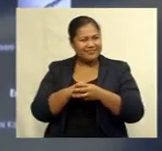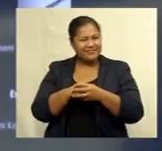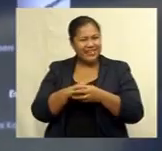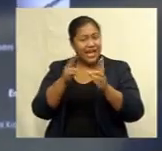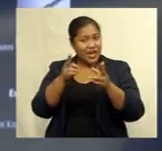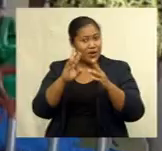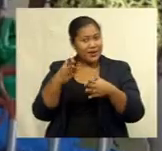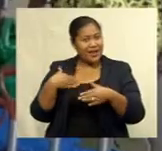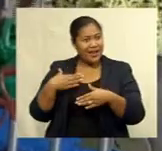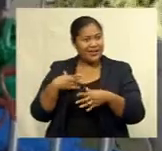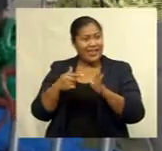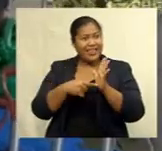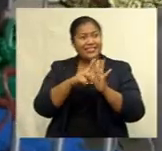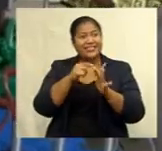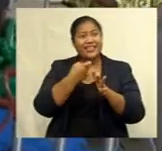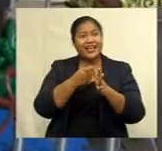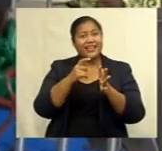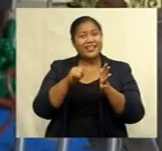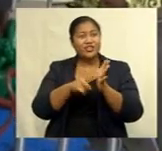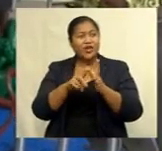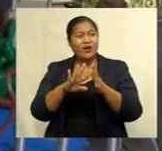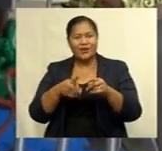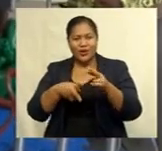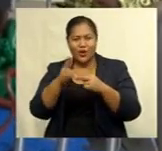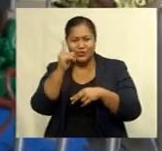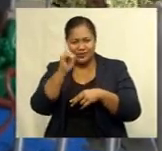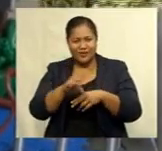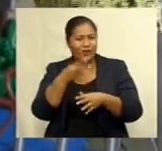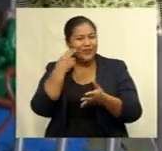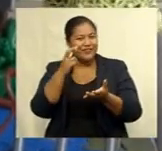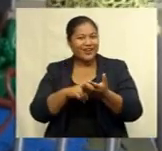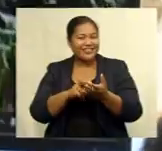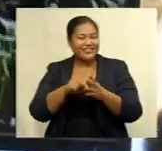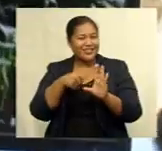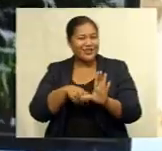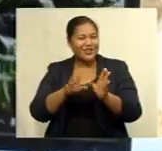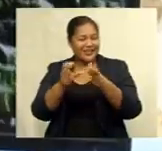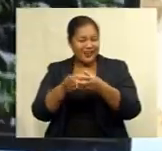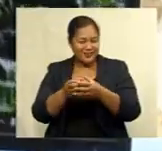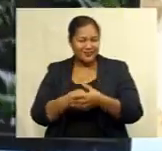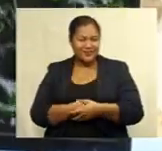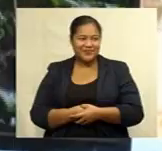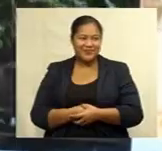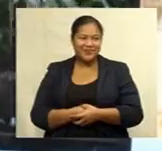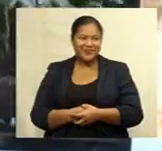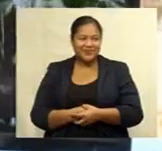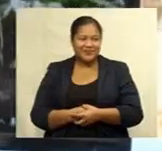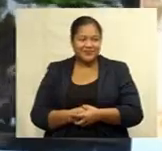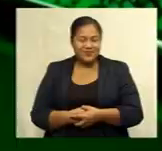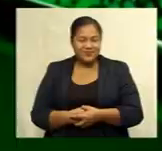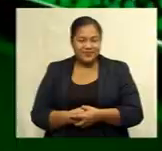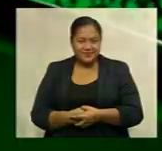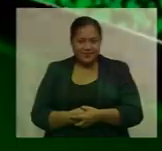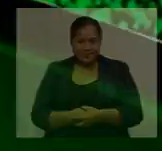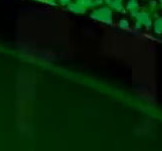competition was launched today for all registered youth clubs. Felipe Naikaso, FBC